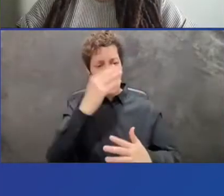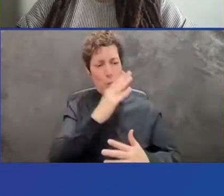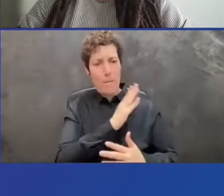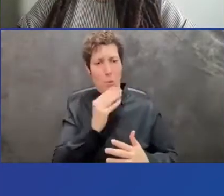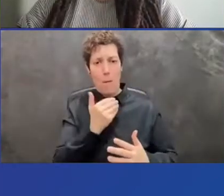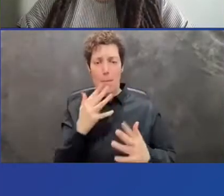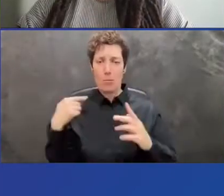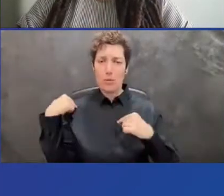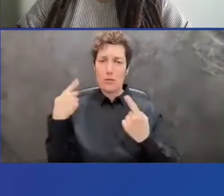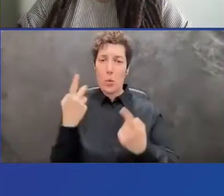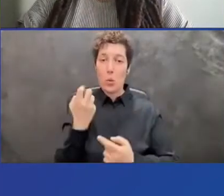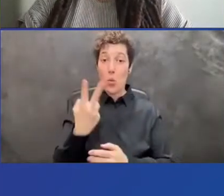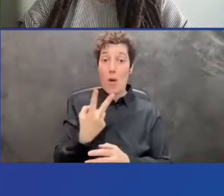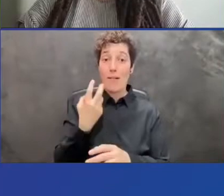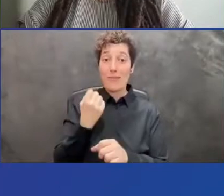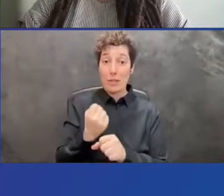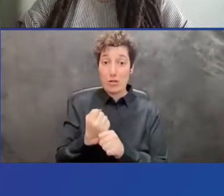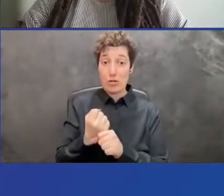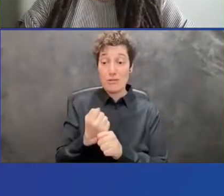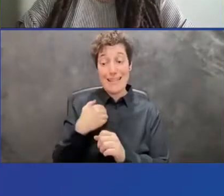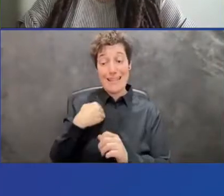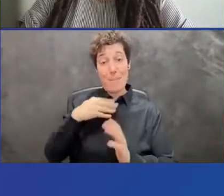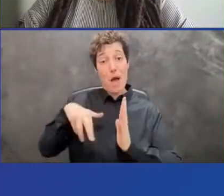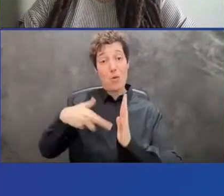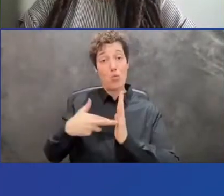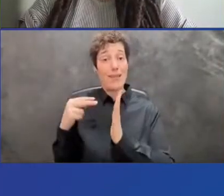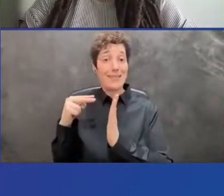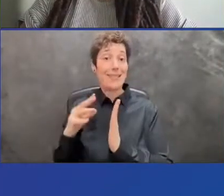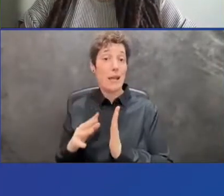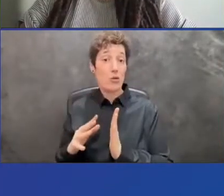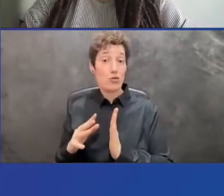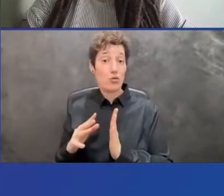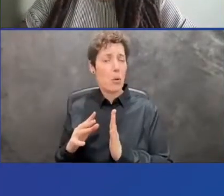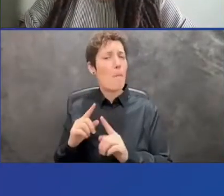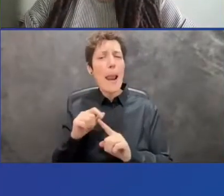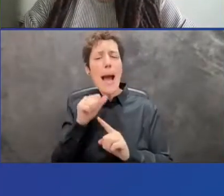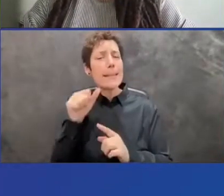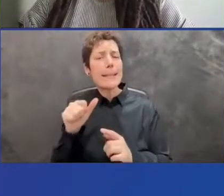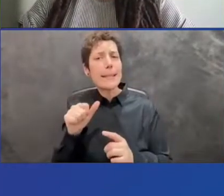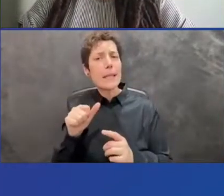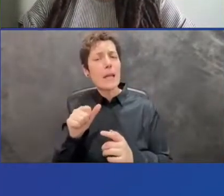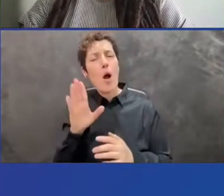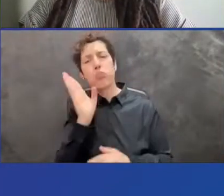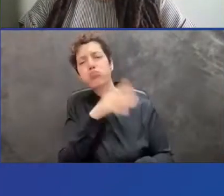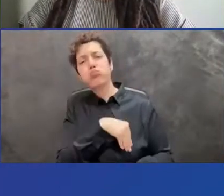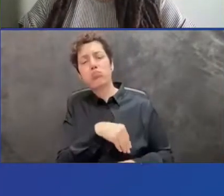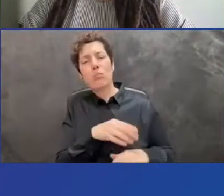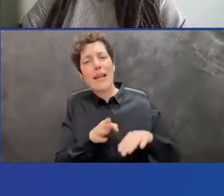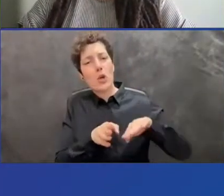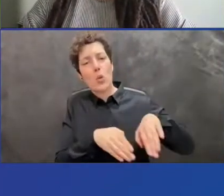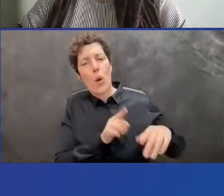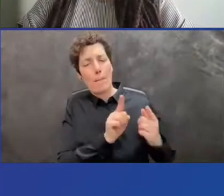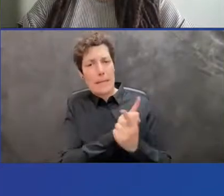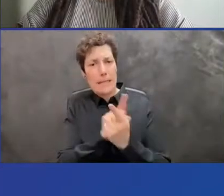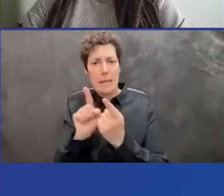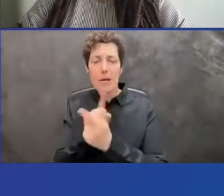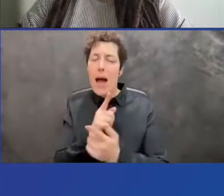dancer, I just didn't take that for granted. And I had the sit down. I let them tell me what they wanted to tell